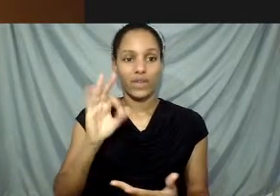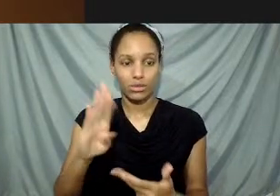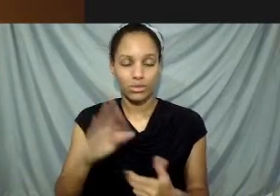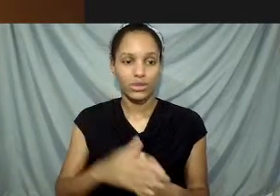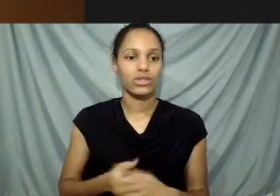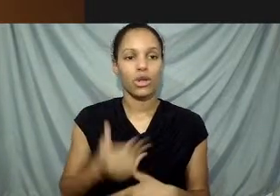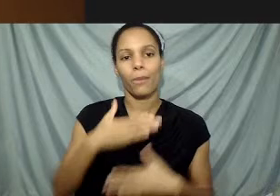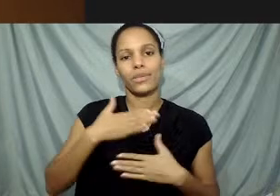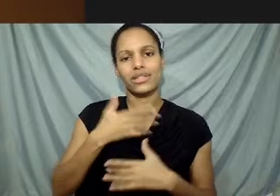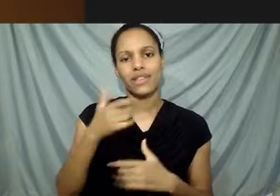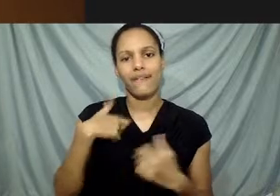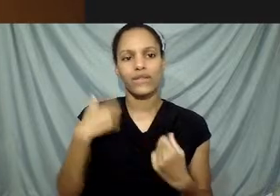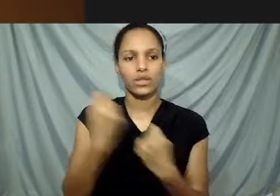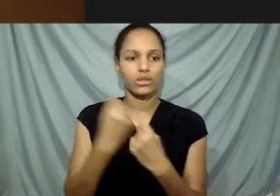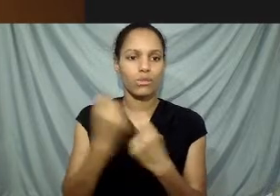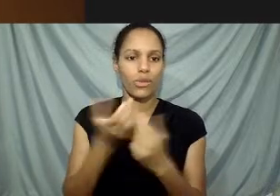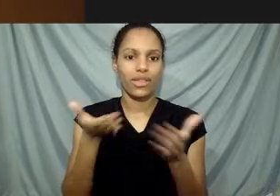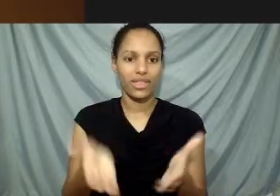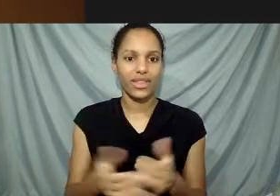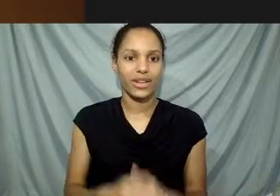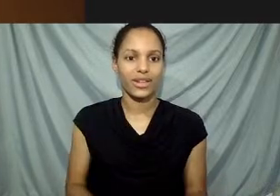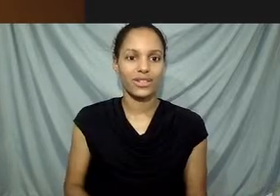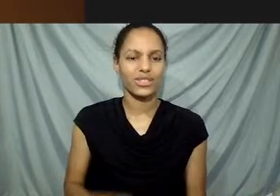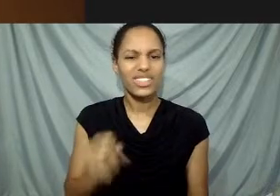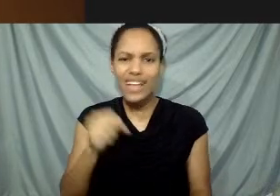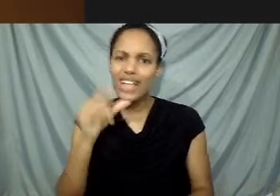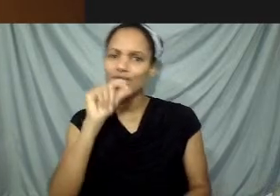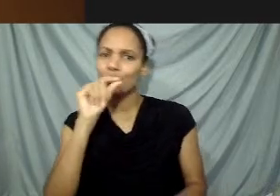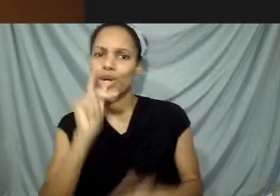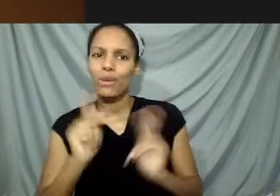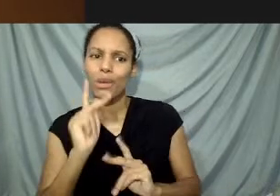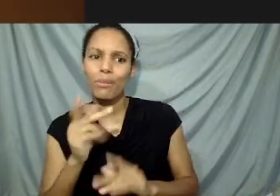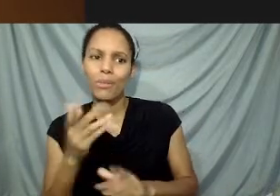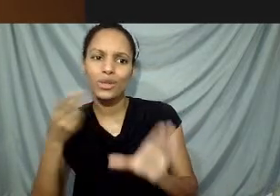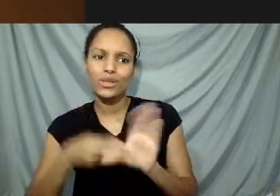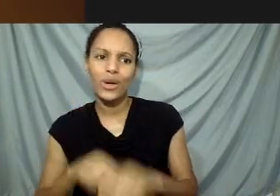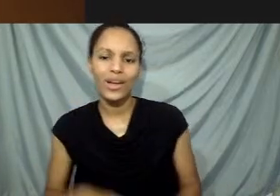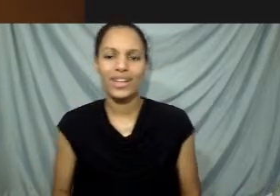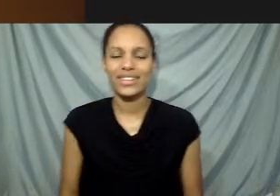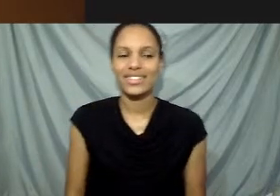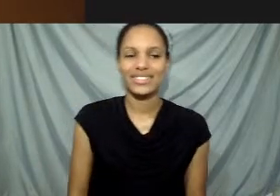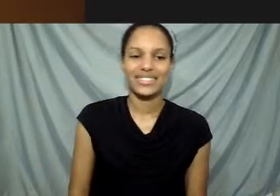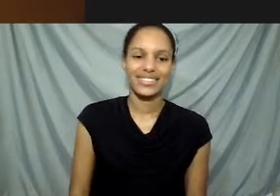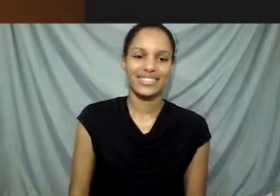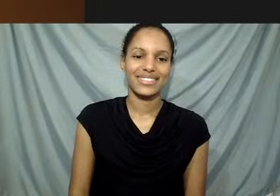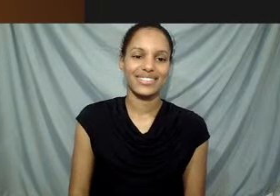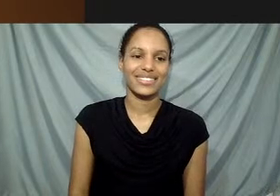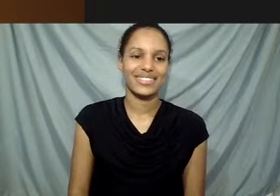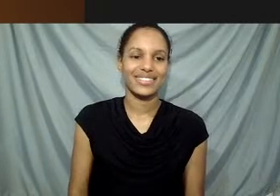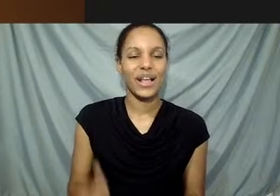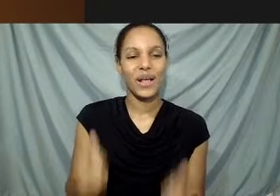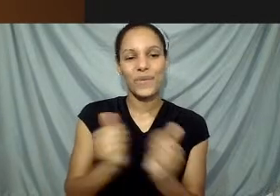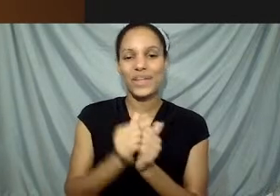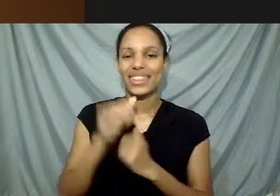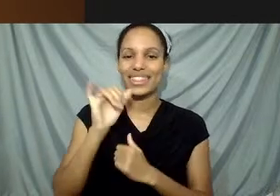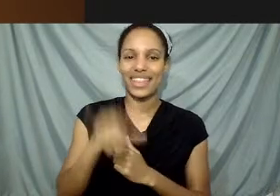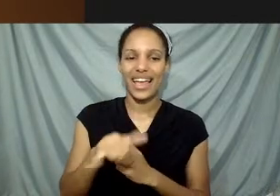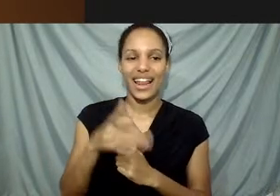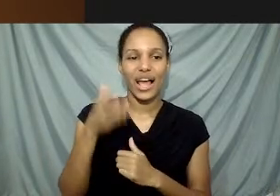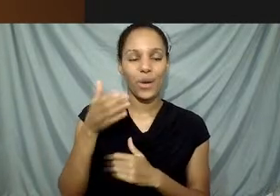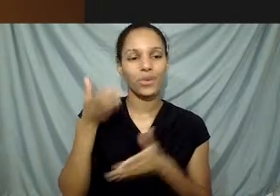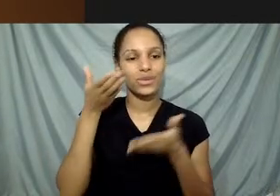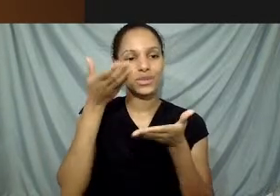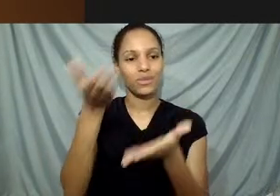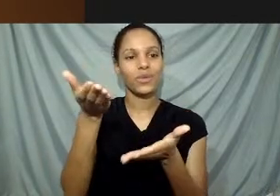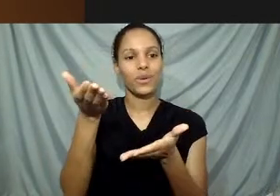really love the support there. Come on, Twitter people. Pull up, come on. And with that, I'm going to propose a cheers to